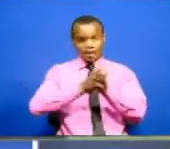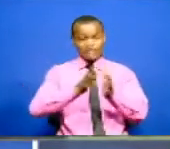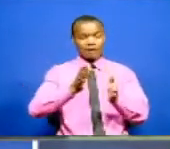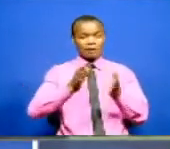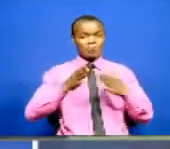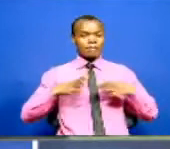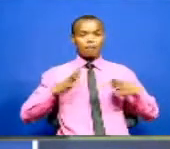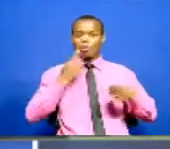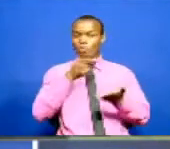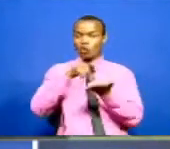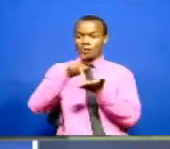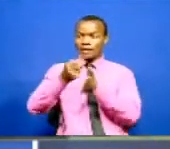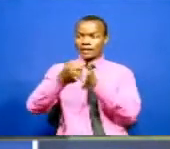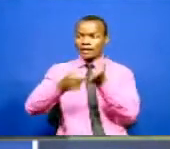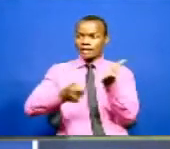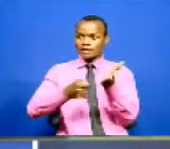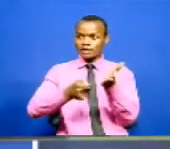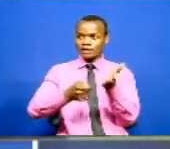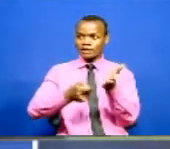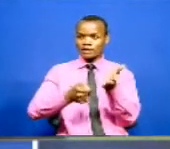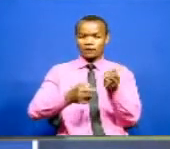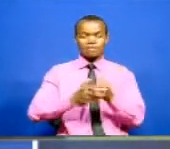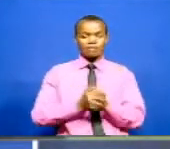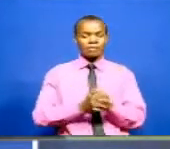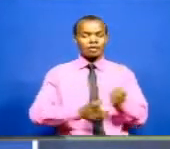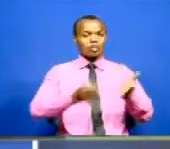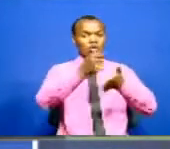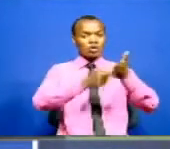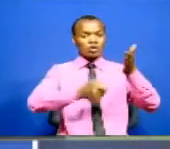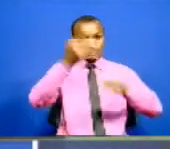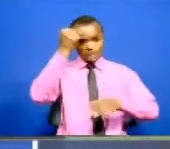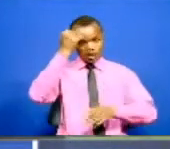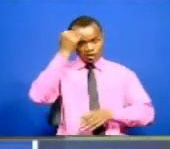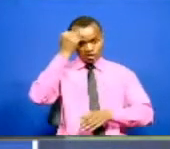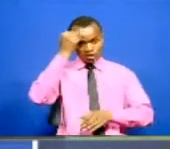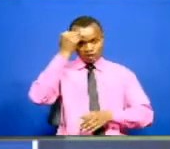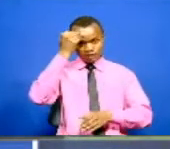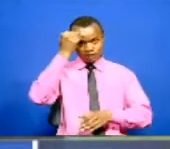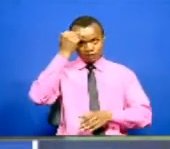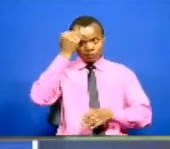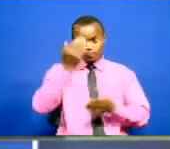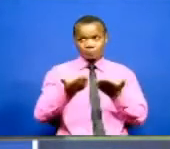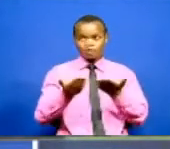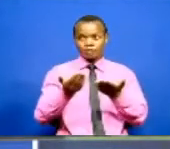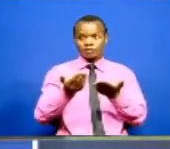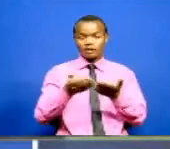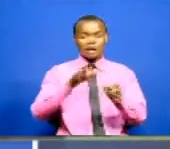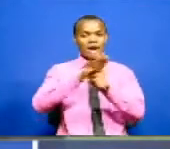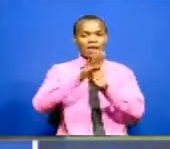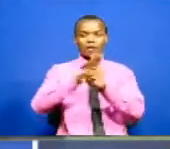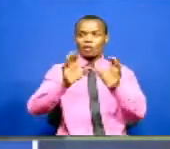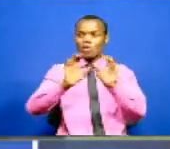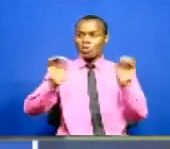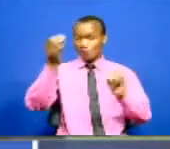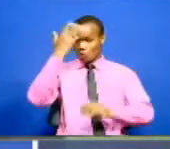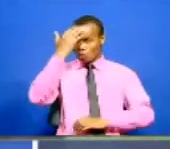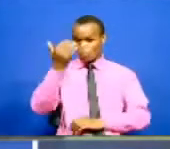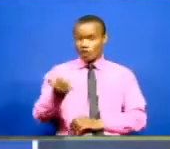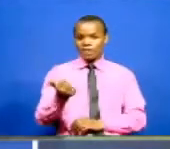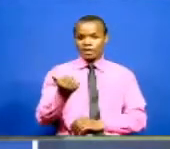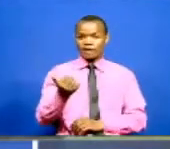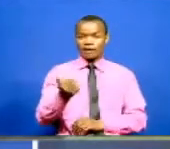taxpayer, but the cost of education can never be too much, because it